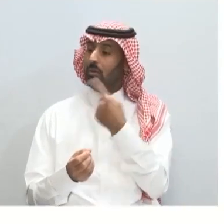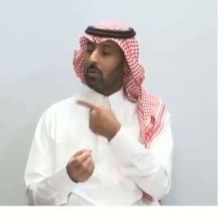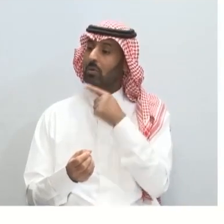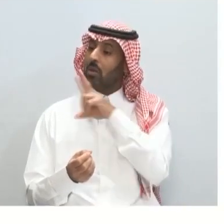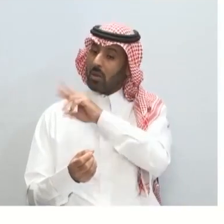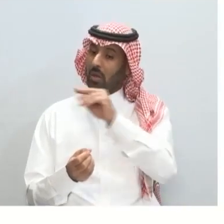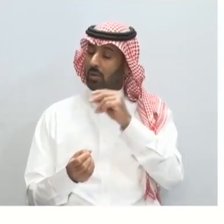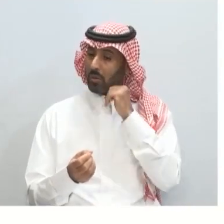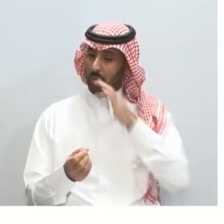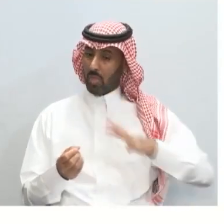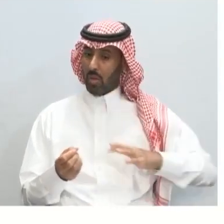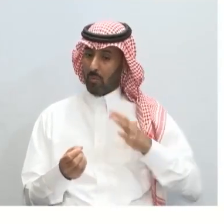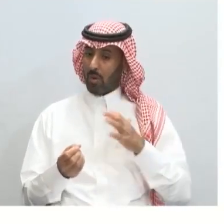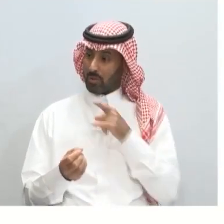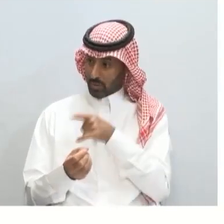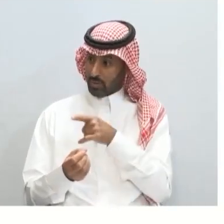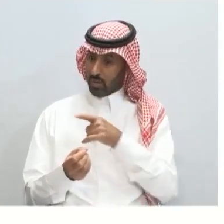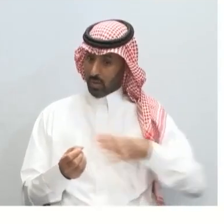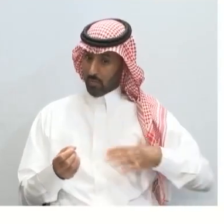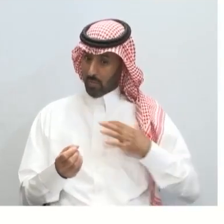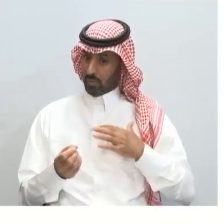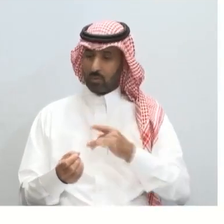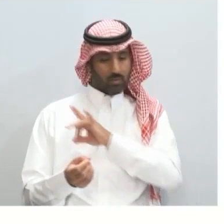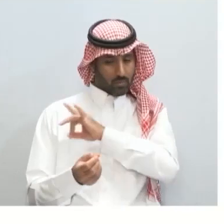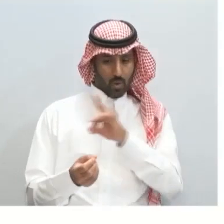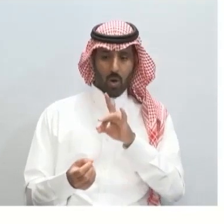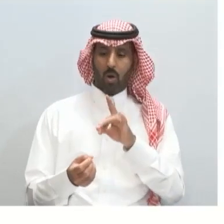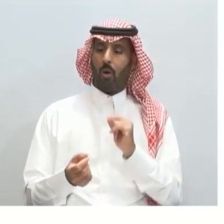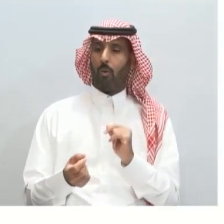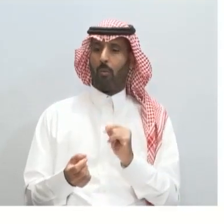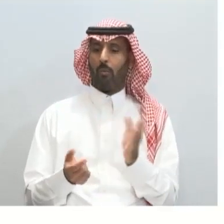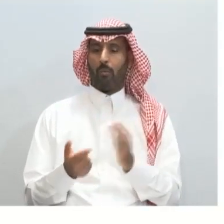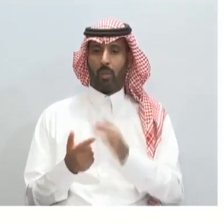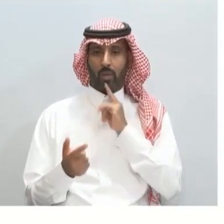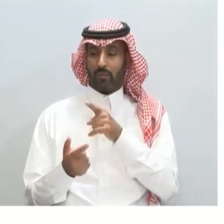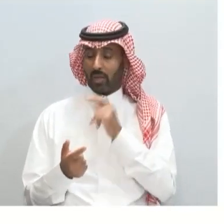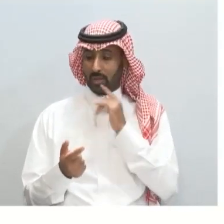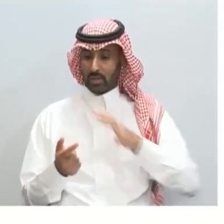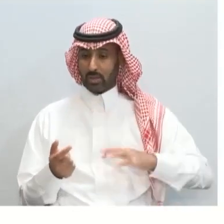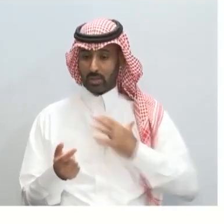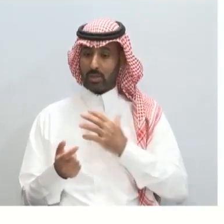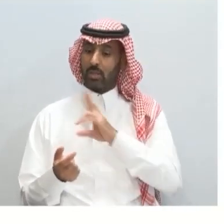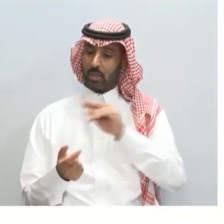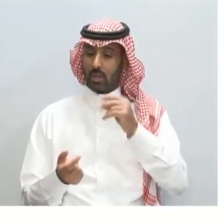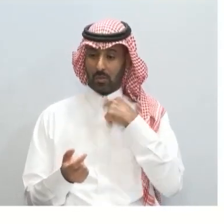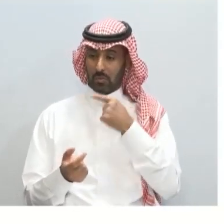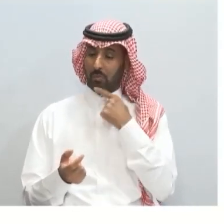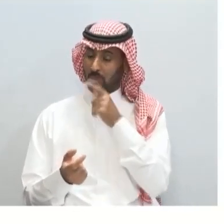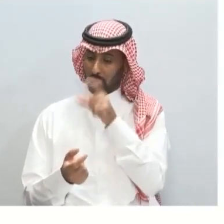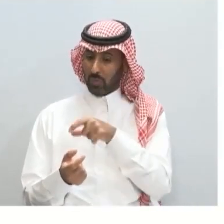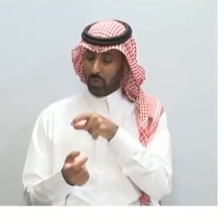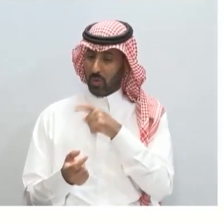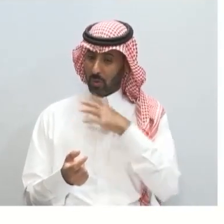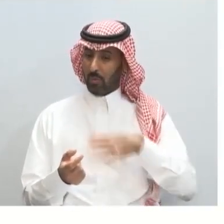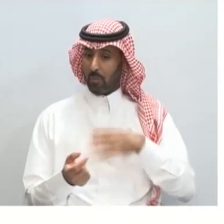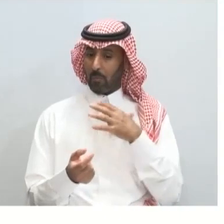it's untrue or unreal but he talks as if he is the boss he talks as if he is an